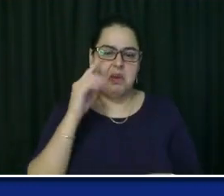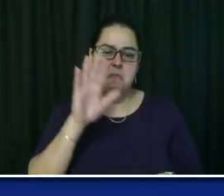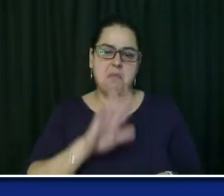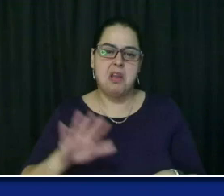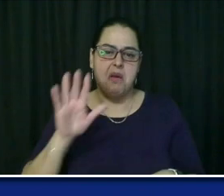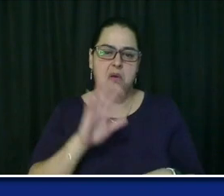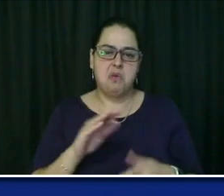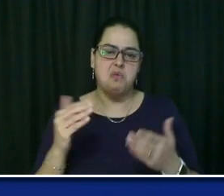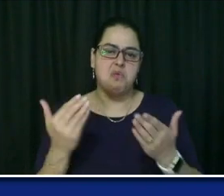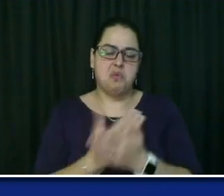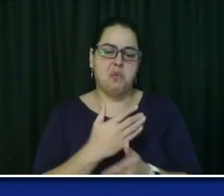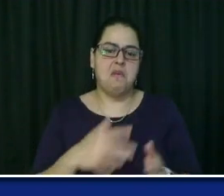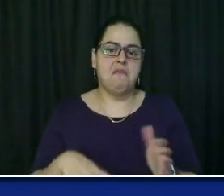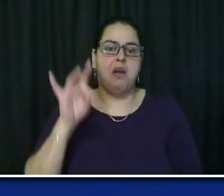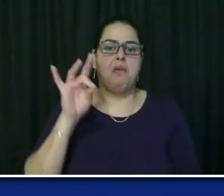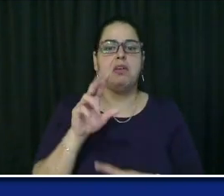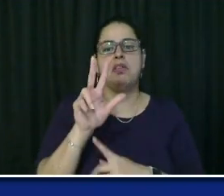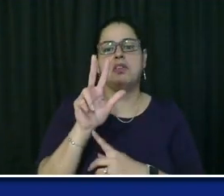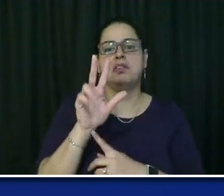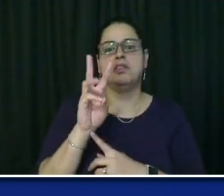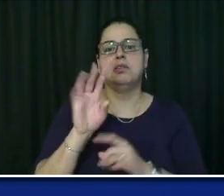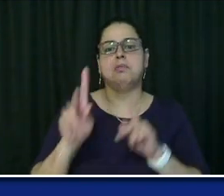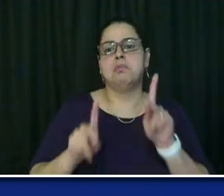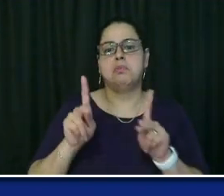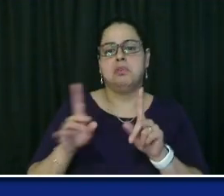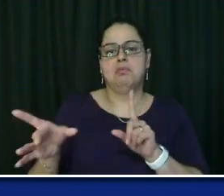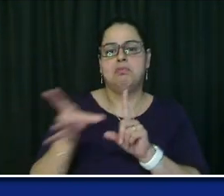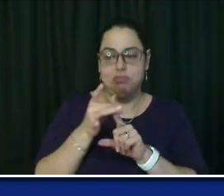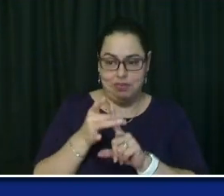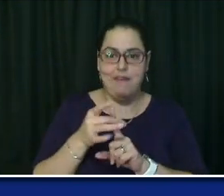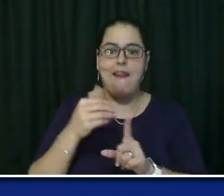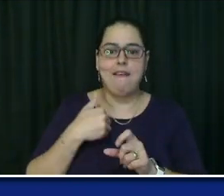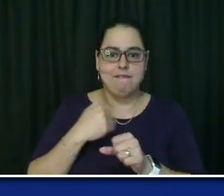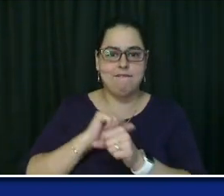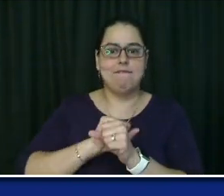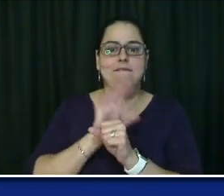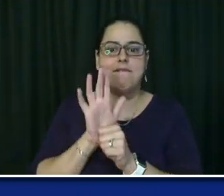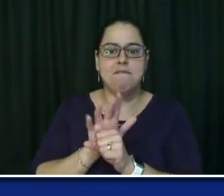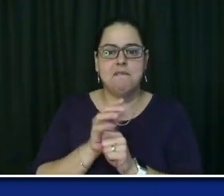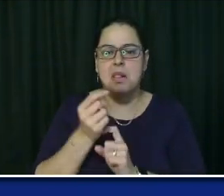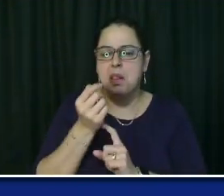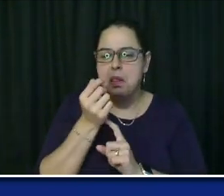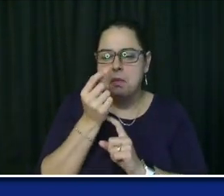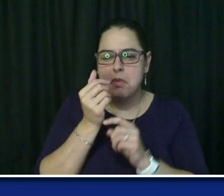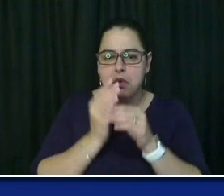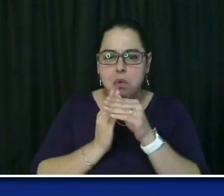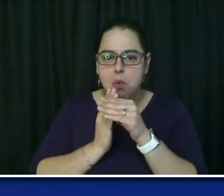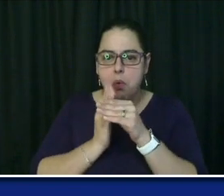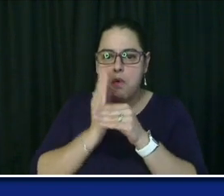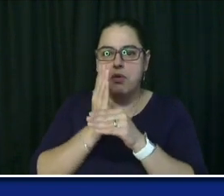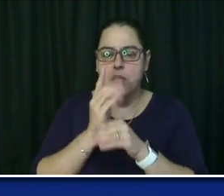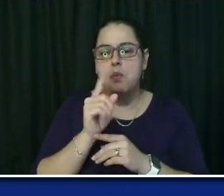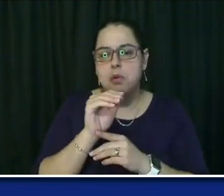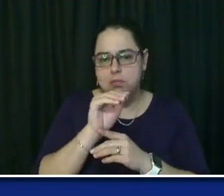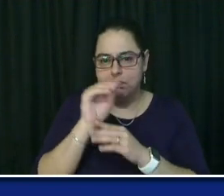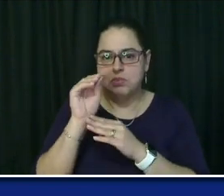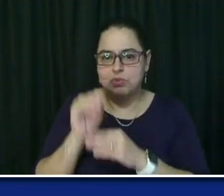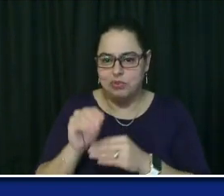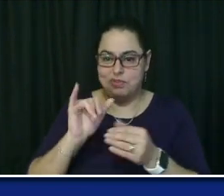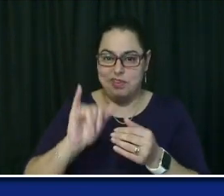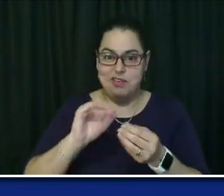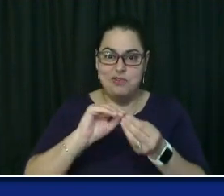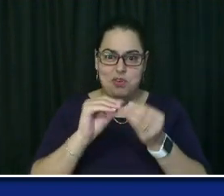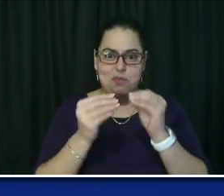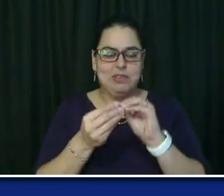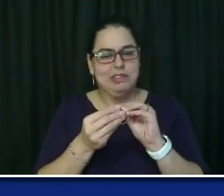out of 3,500 tested is slightly above 1% of all the people tested. And that 1% mark of infection is a